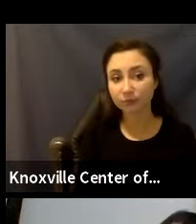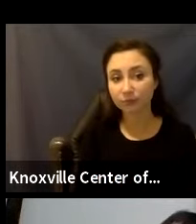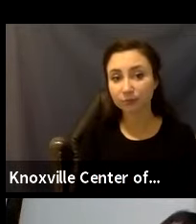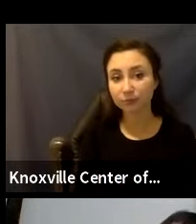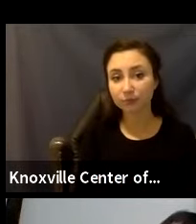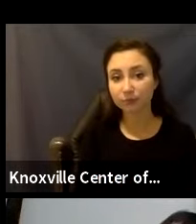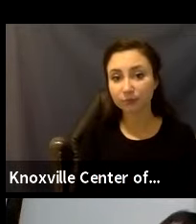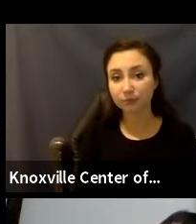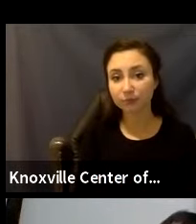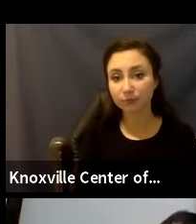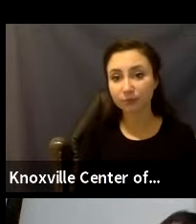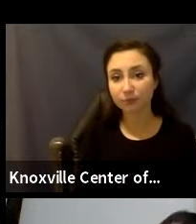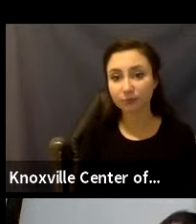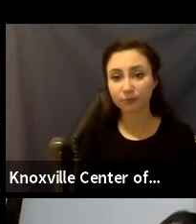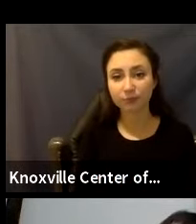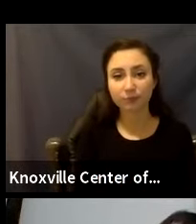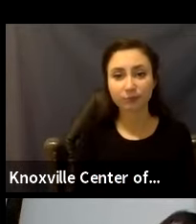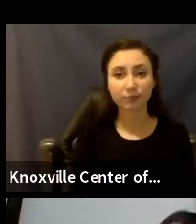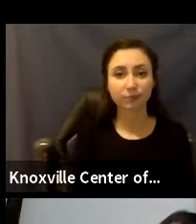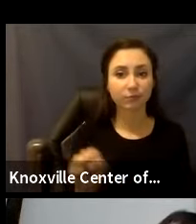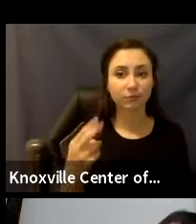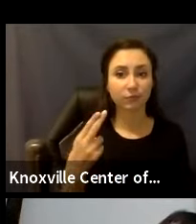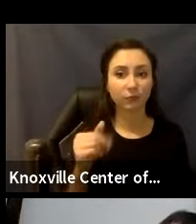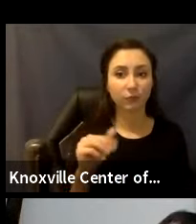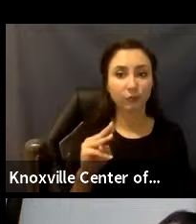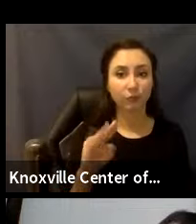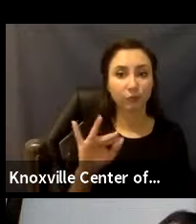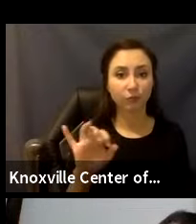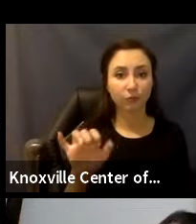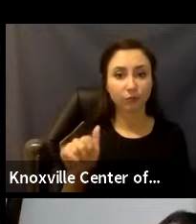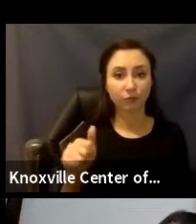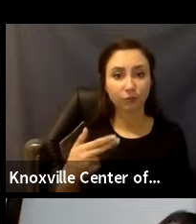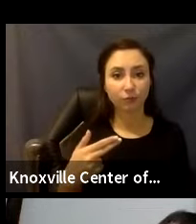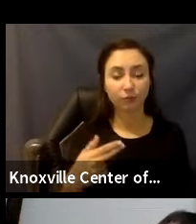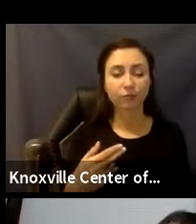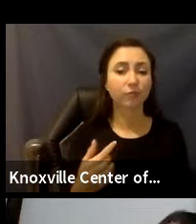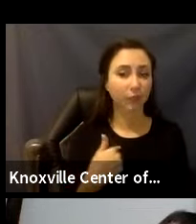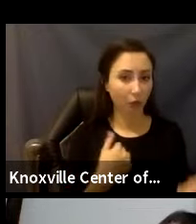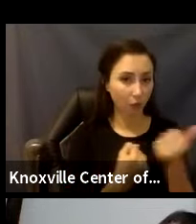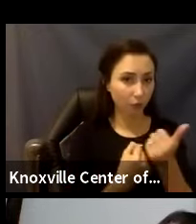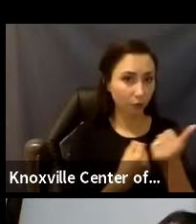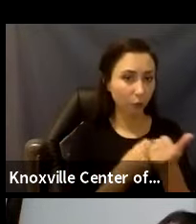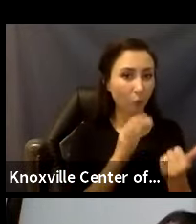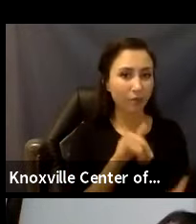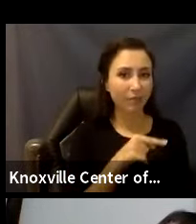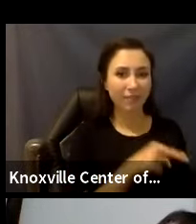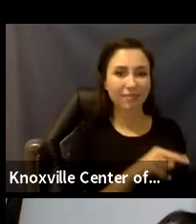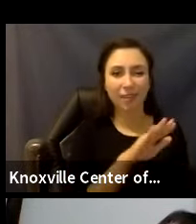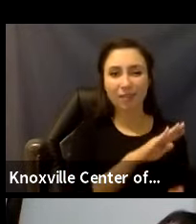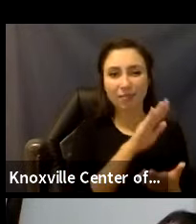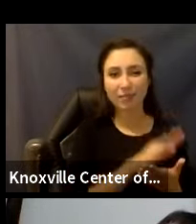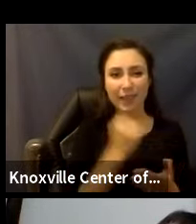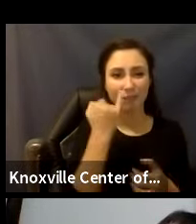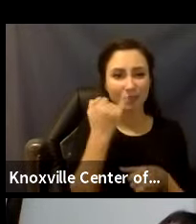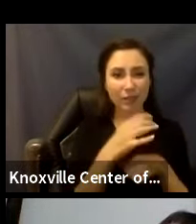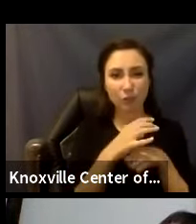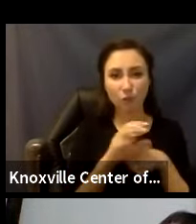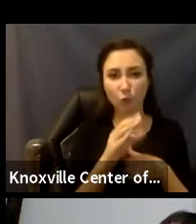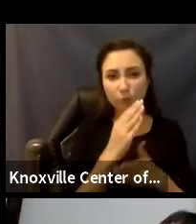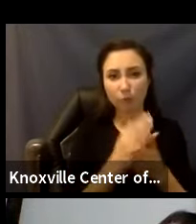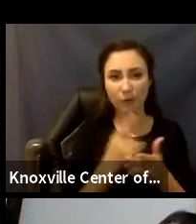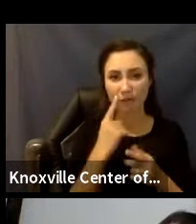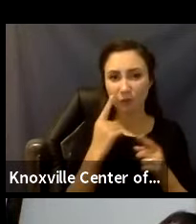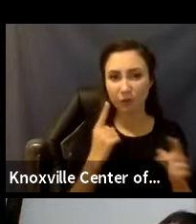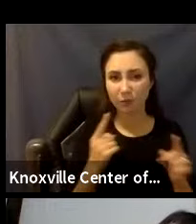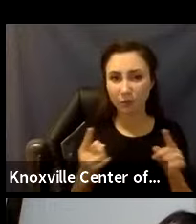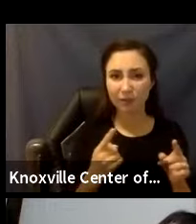I would support that in that I think this one has less of a, if there is an enforcement piece to either one of